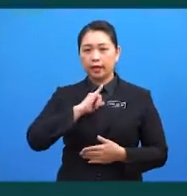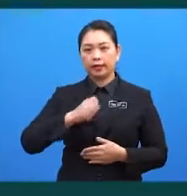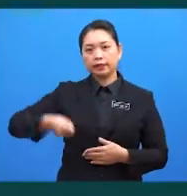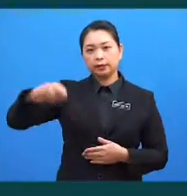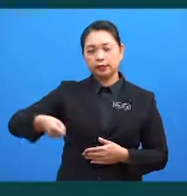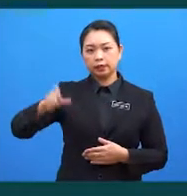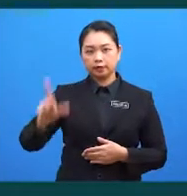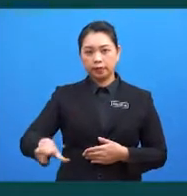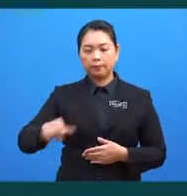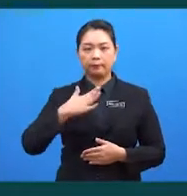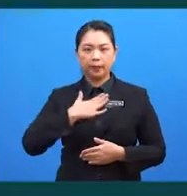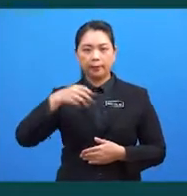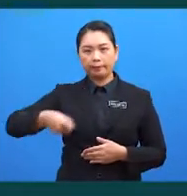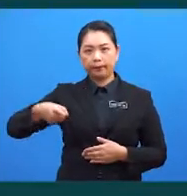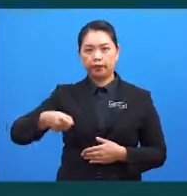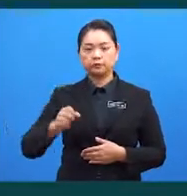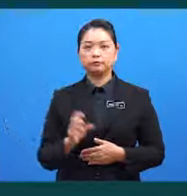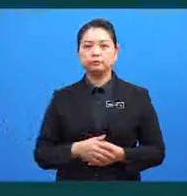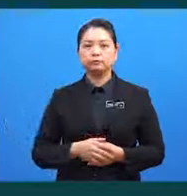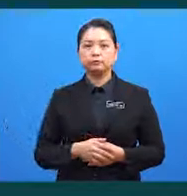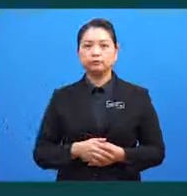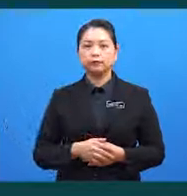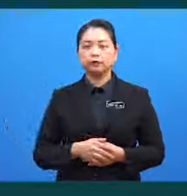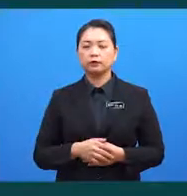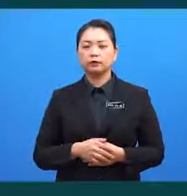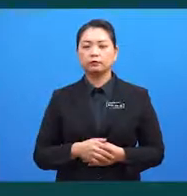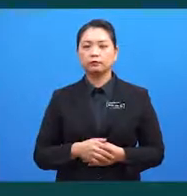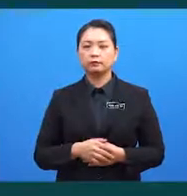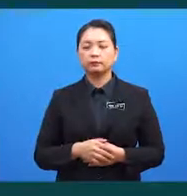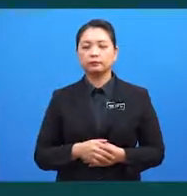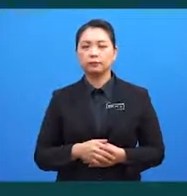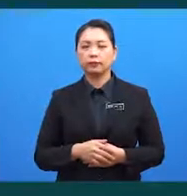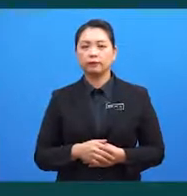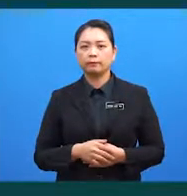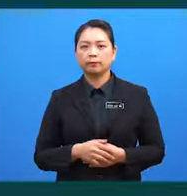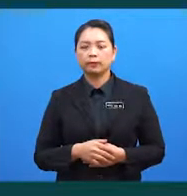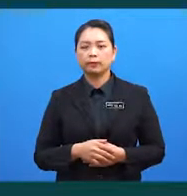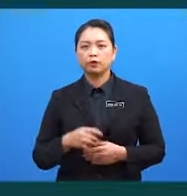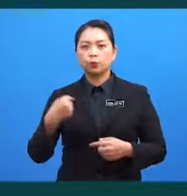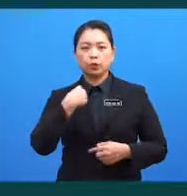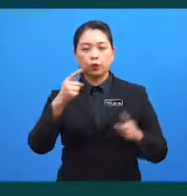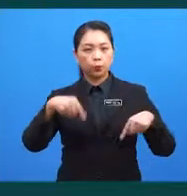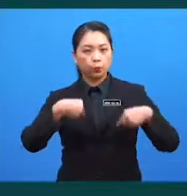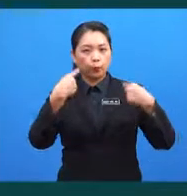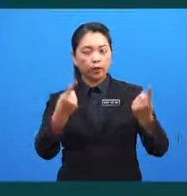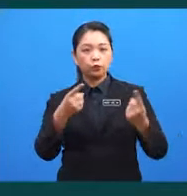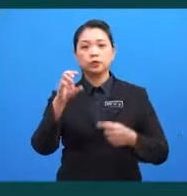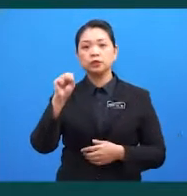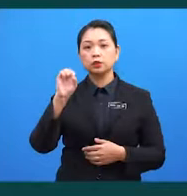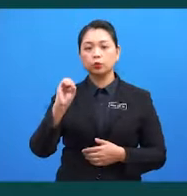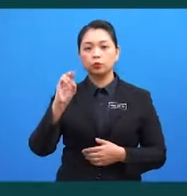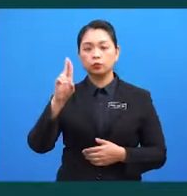room, we went out to grab a bite, means to get something to eat. We went to a souk, which is